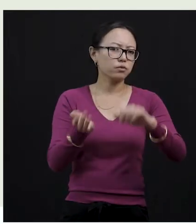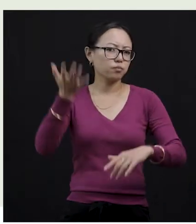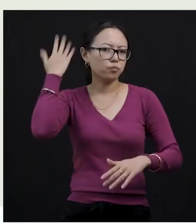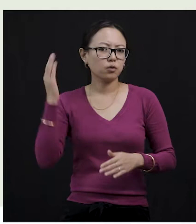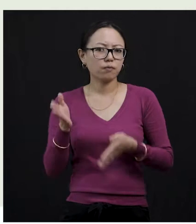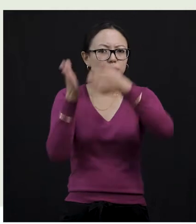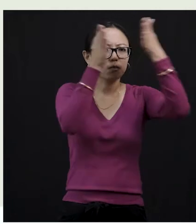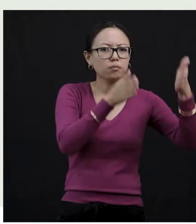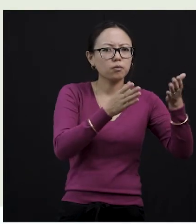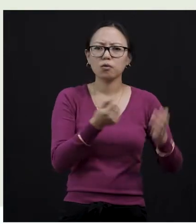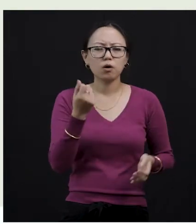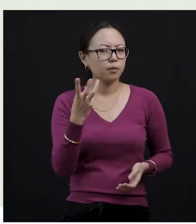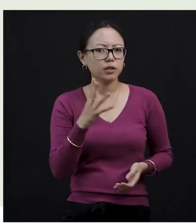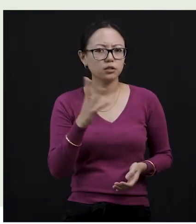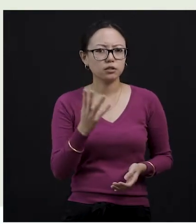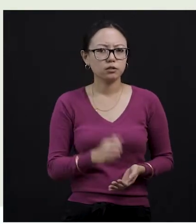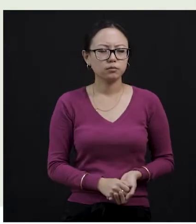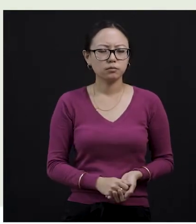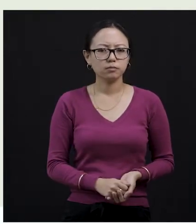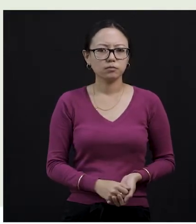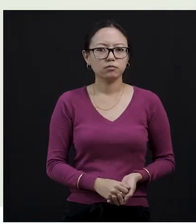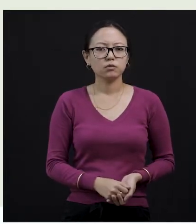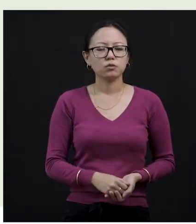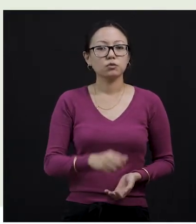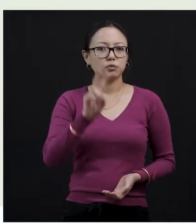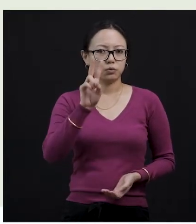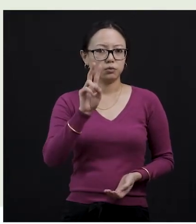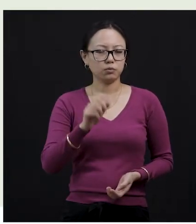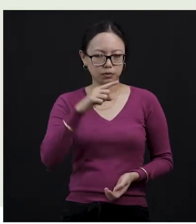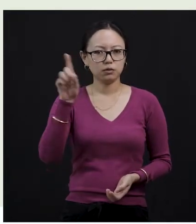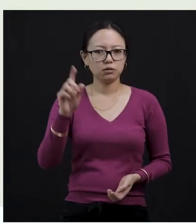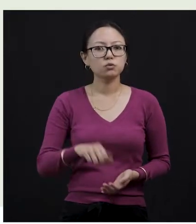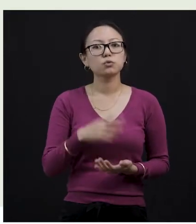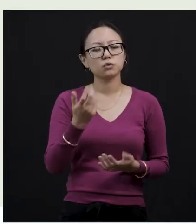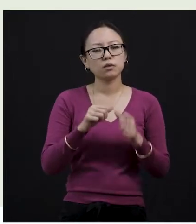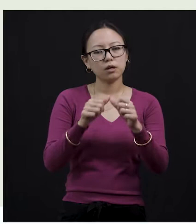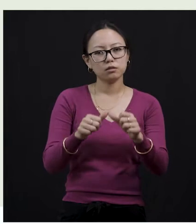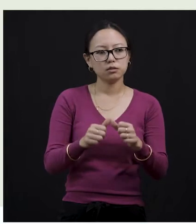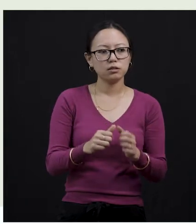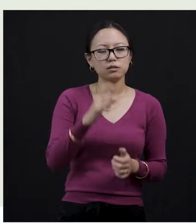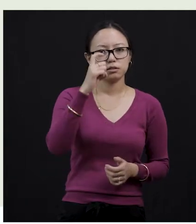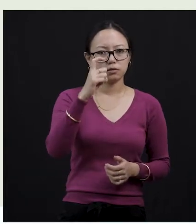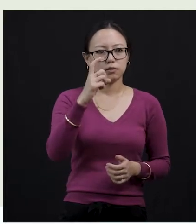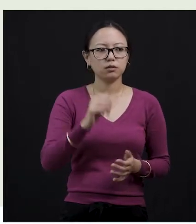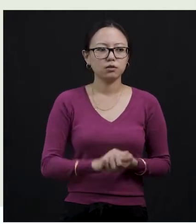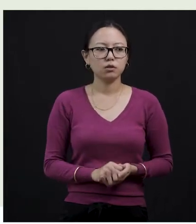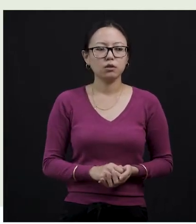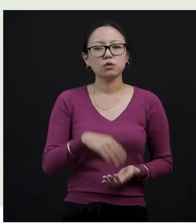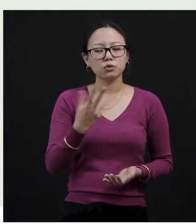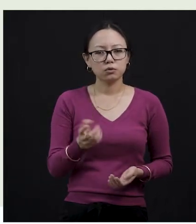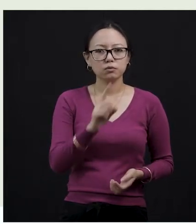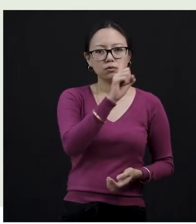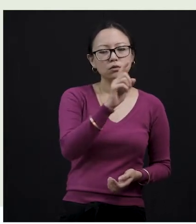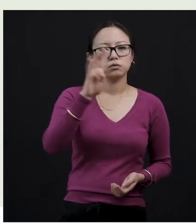you. You will add them up and you'll get 7. So 14, and when you multiply with 5 you get